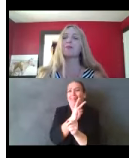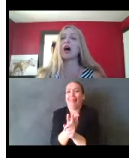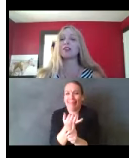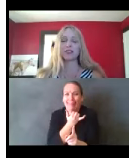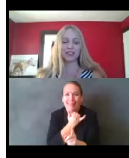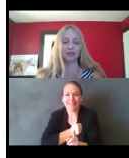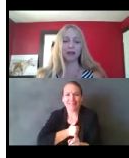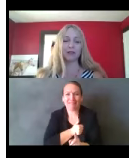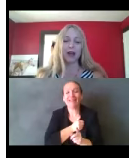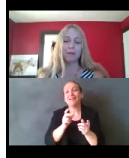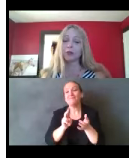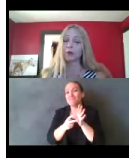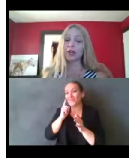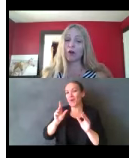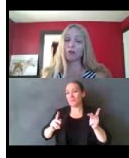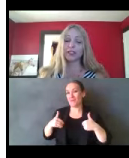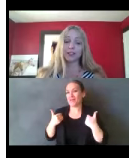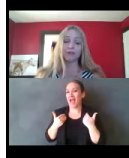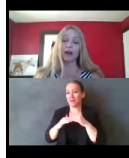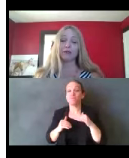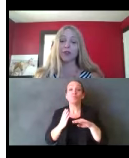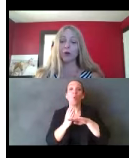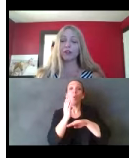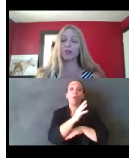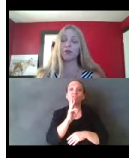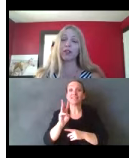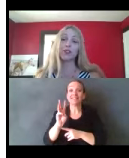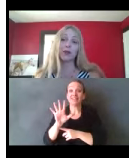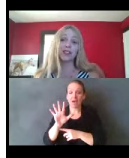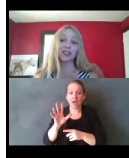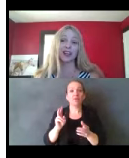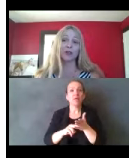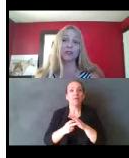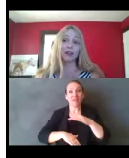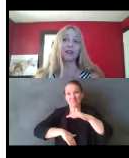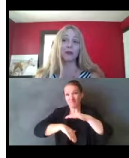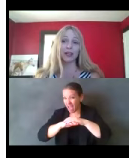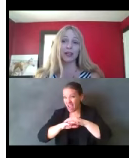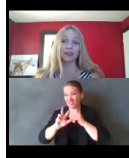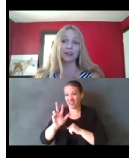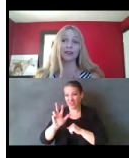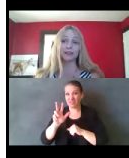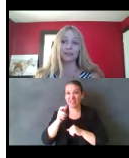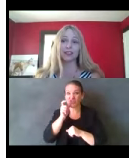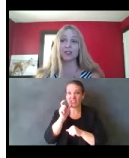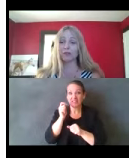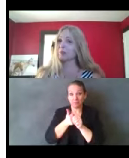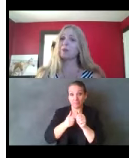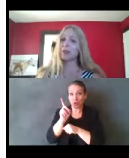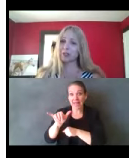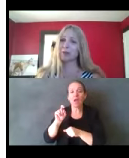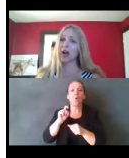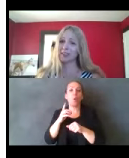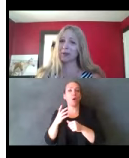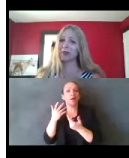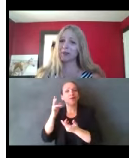for people under 65. Men and women over 65, no more than 3 drinks a day or 7 a week. And so for some people,